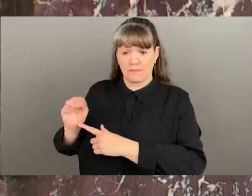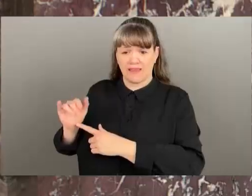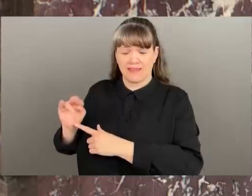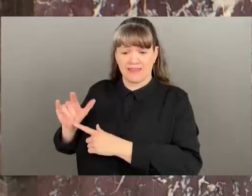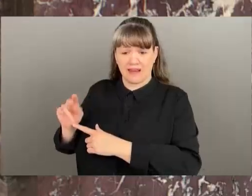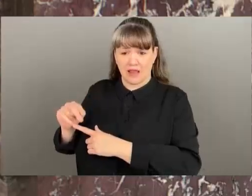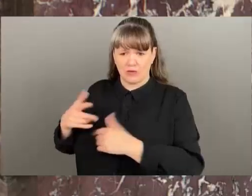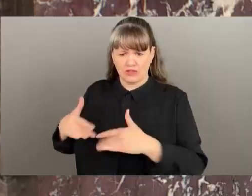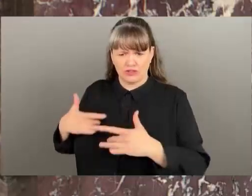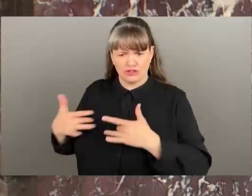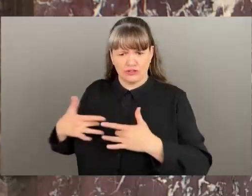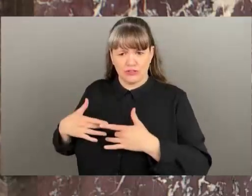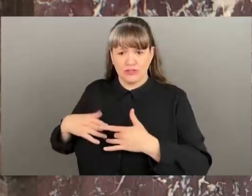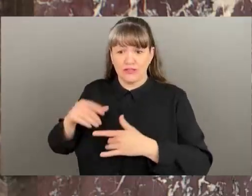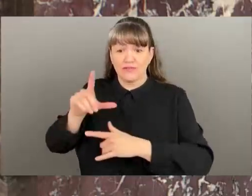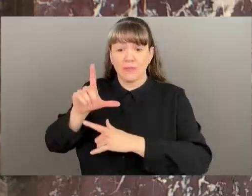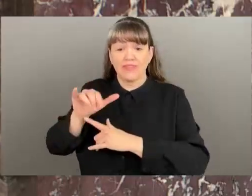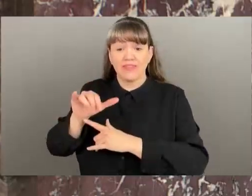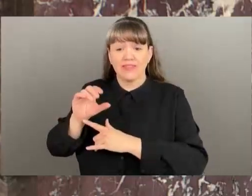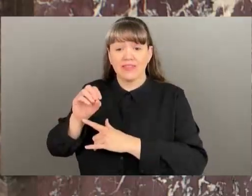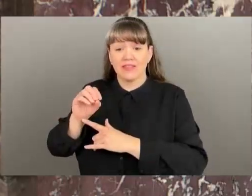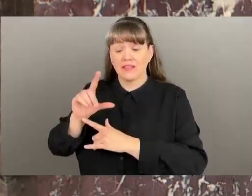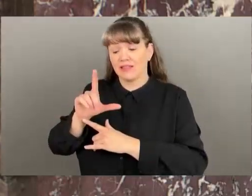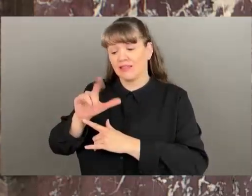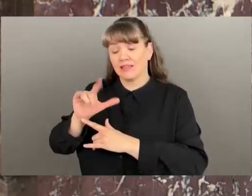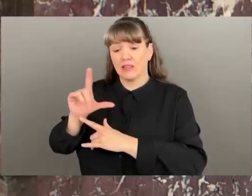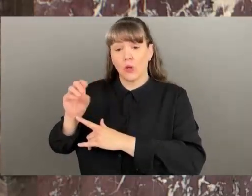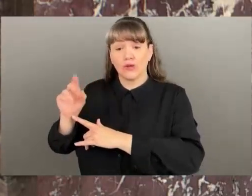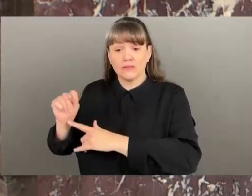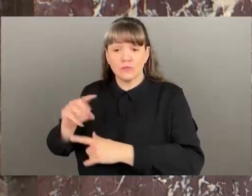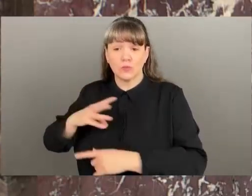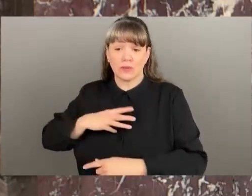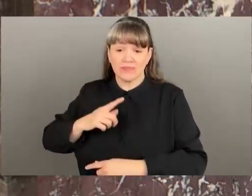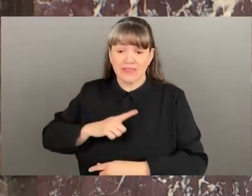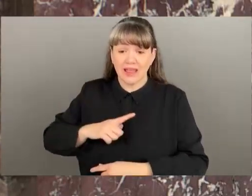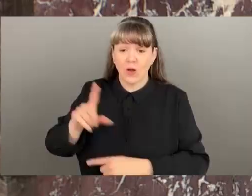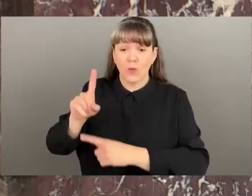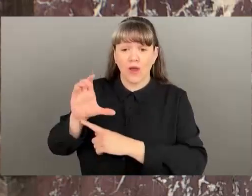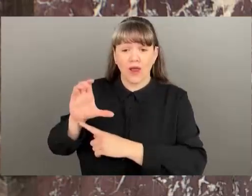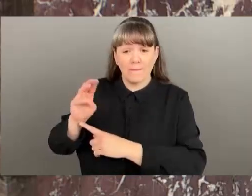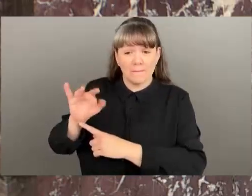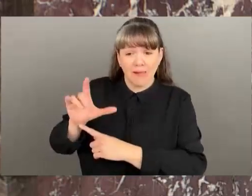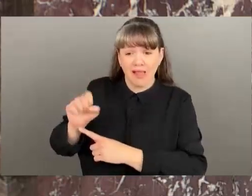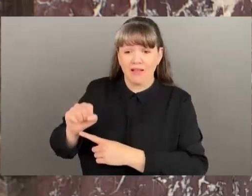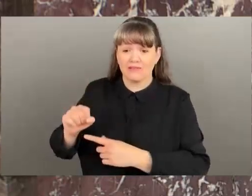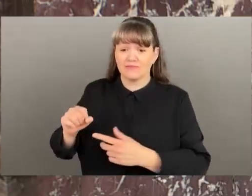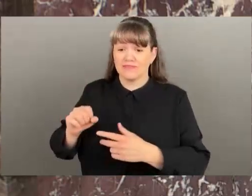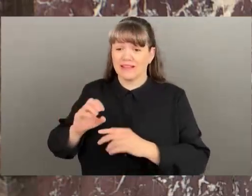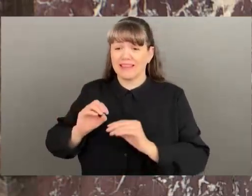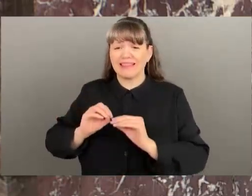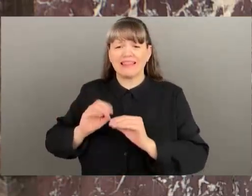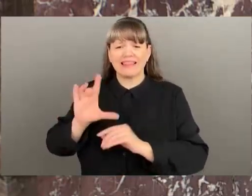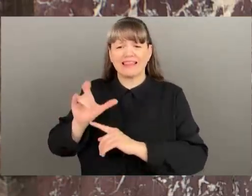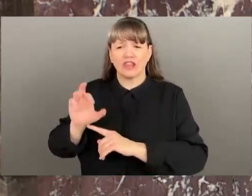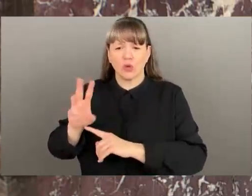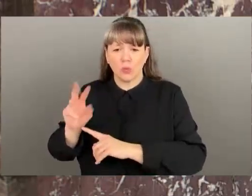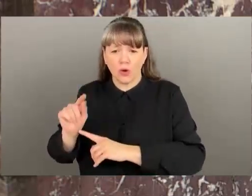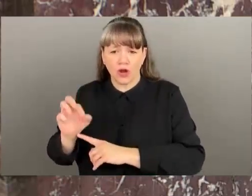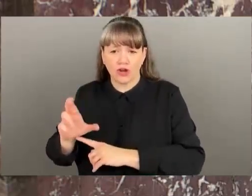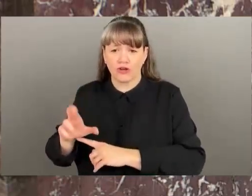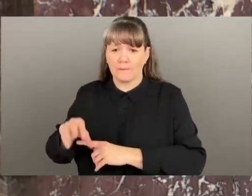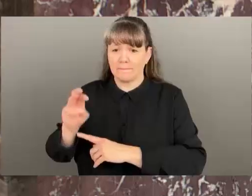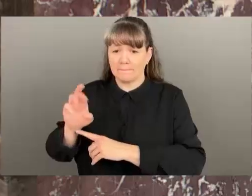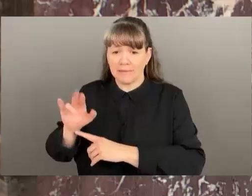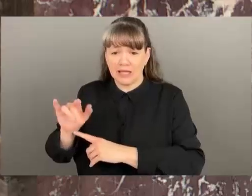from Clearwater, if you're from Merritt, that means emergency room closures are soon coming to a town near you in the Lower Mainland, Mr.